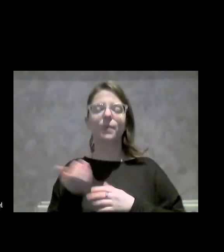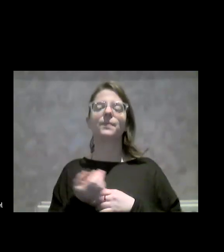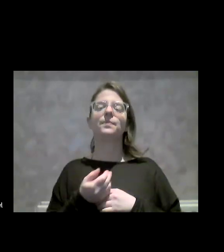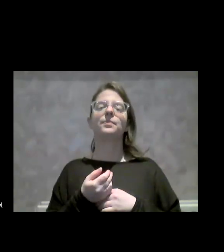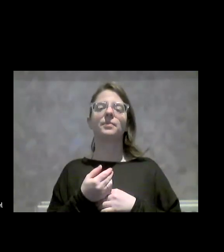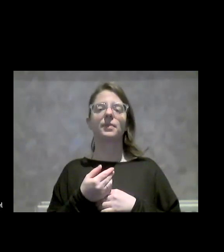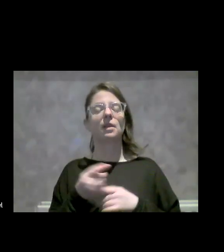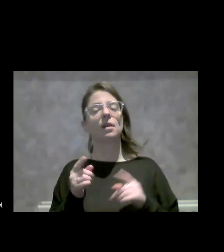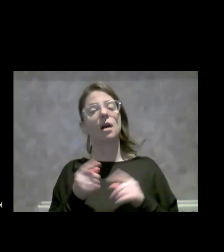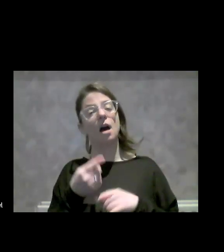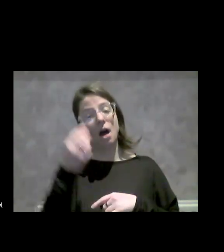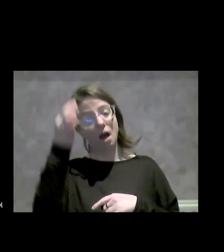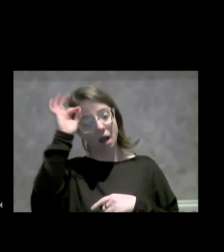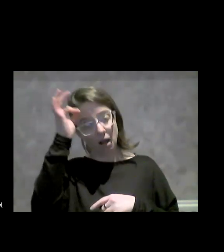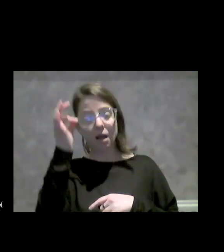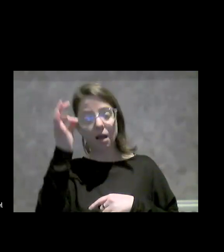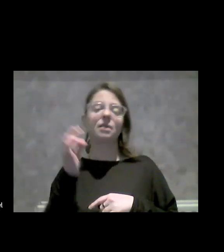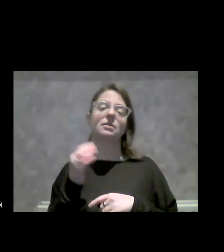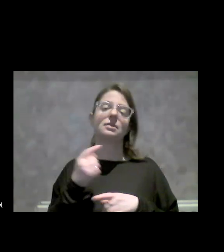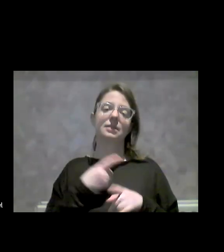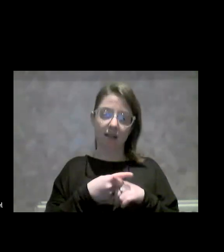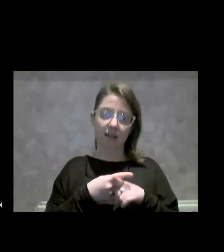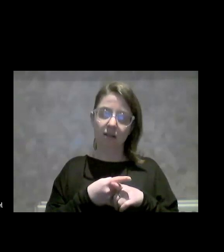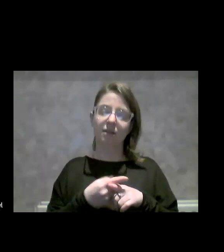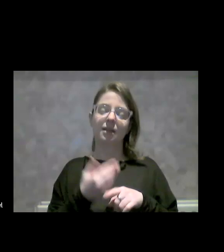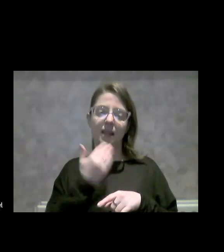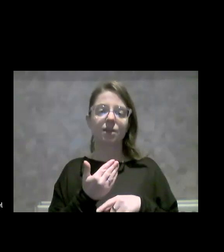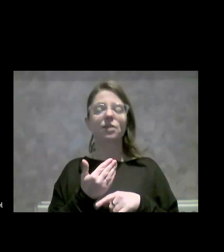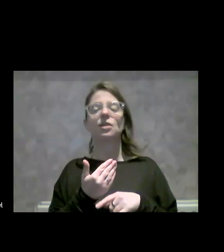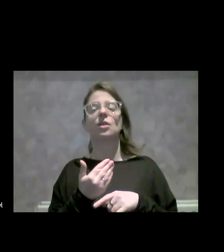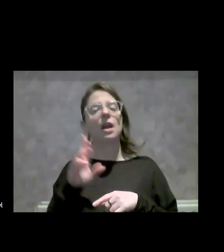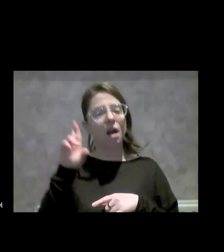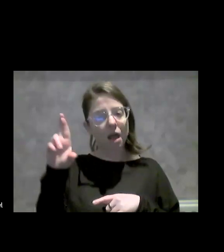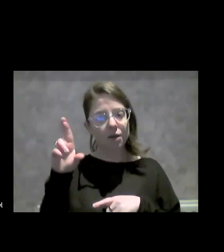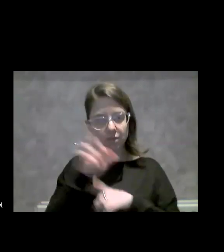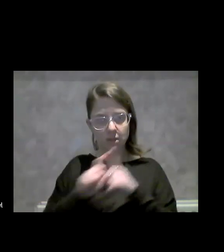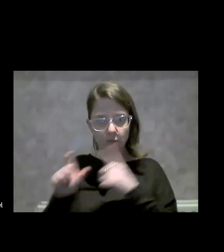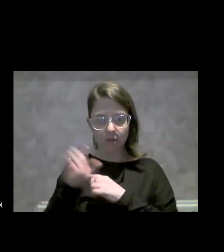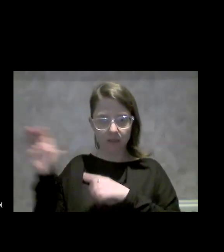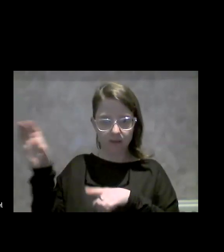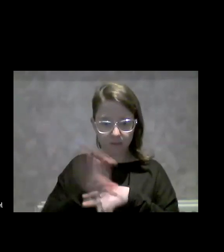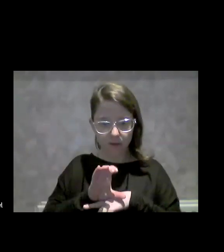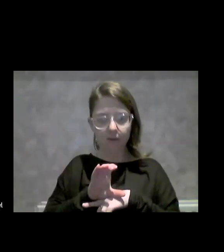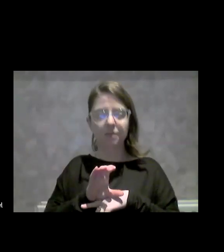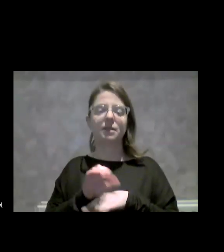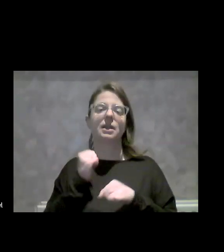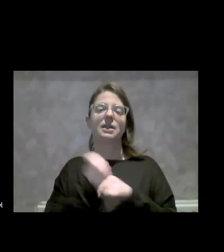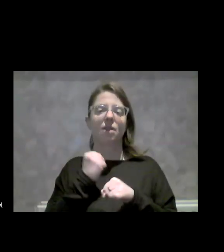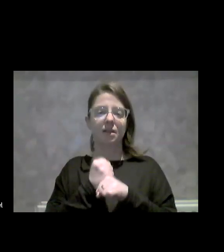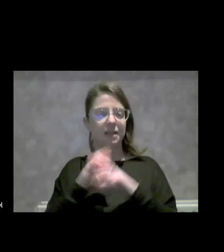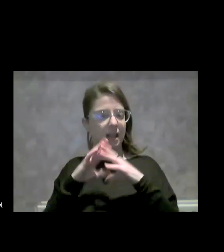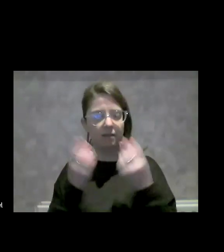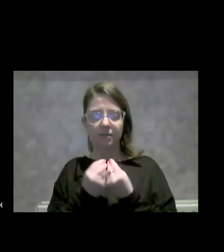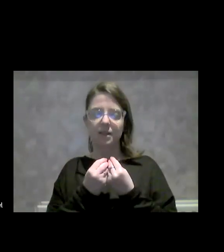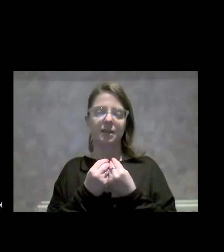like to thank Arts Council England, Regard, and the National Lottery Community Fund, alongside Jude Gosling and the entire